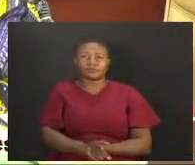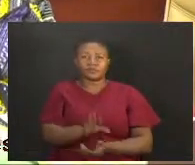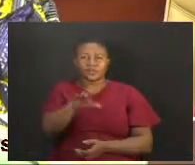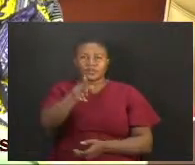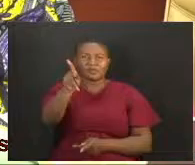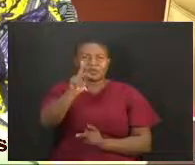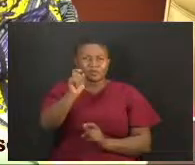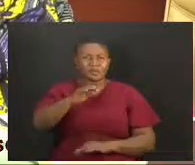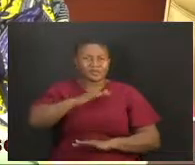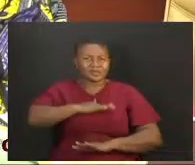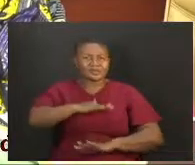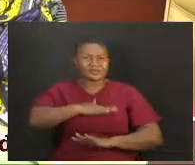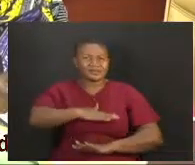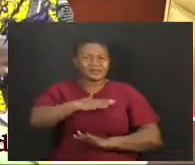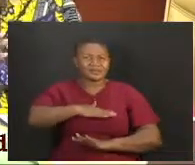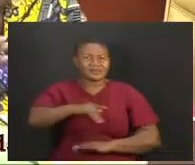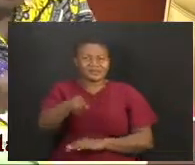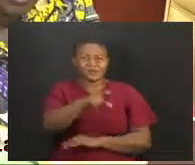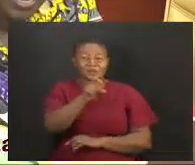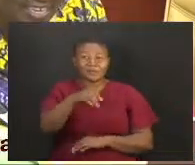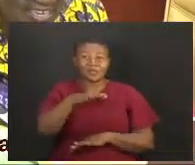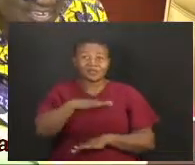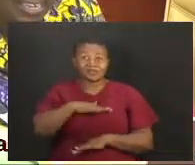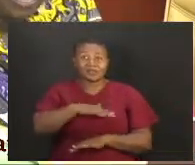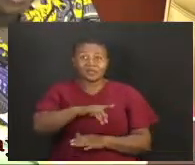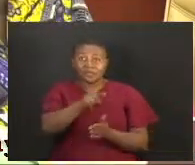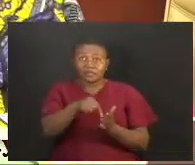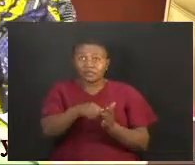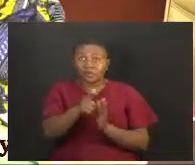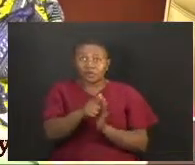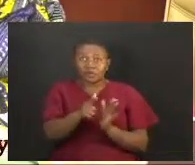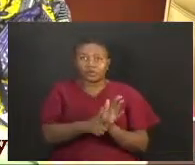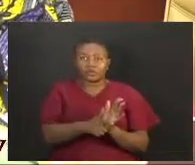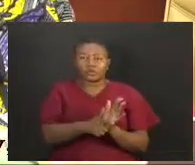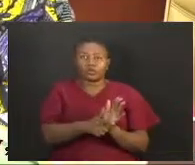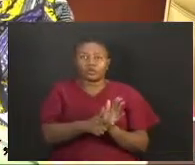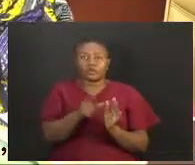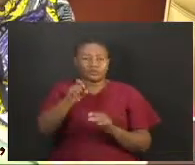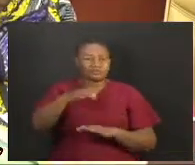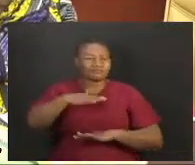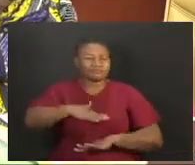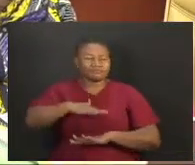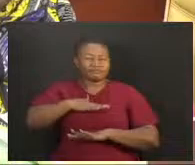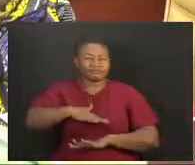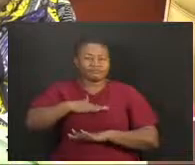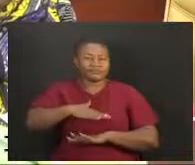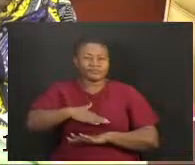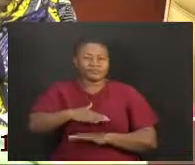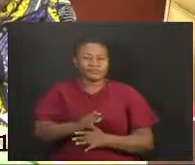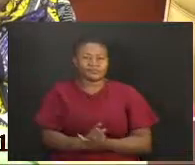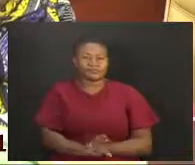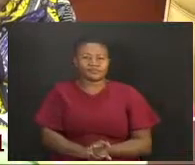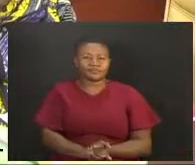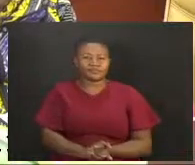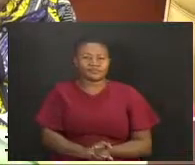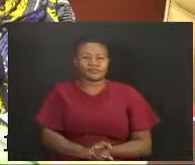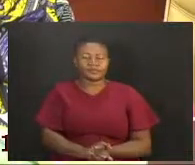easy. They should take it easy. This is law. Take it easy. Take it easy. Take it easy.